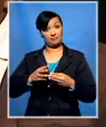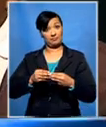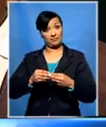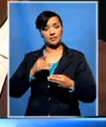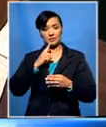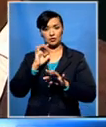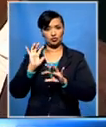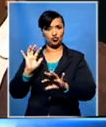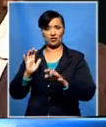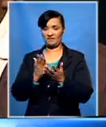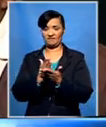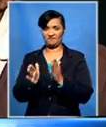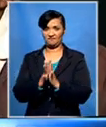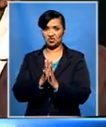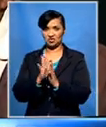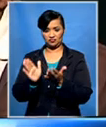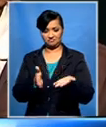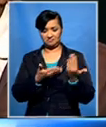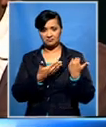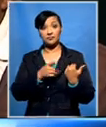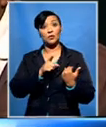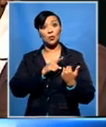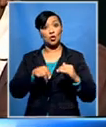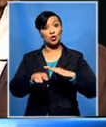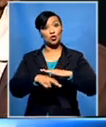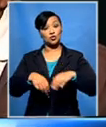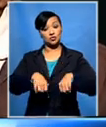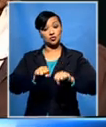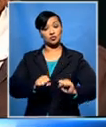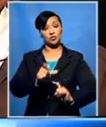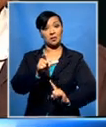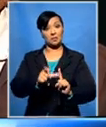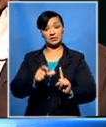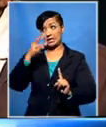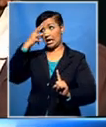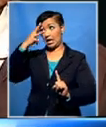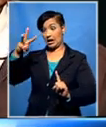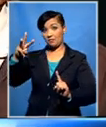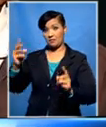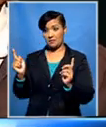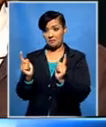off, because our regional chairpersons have resolved with our government